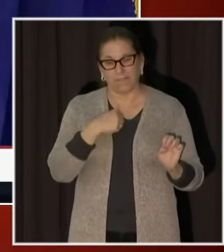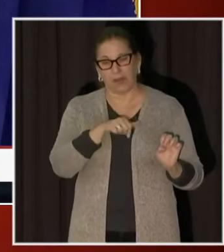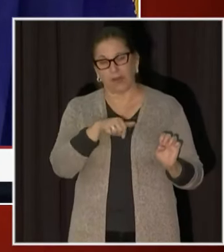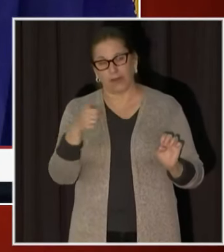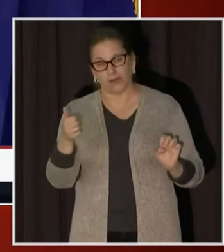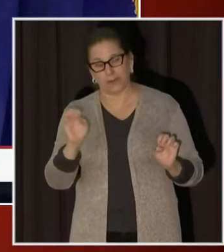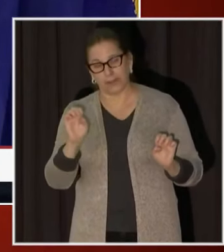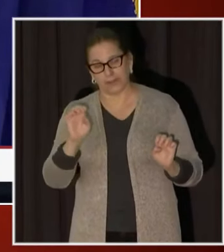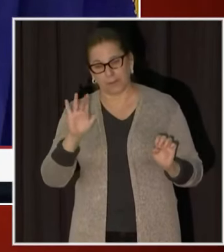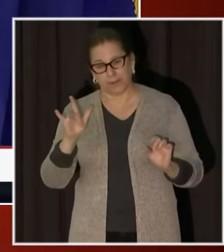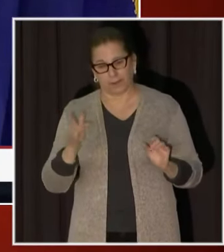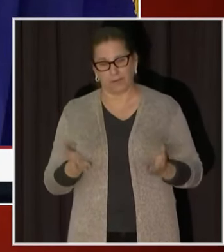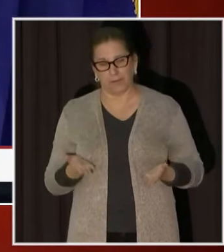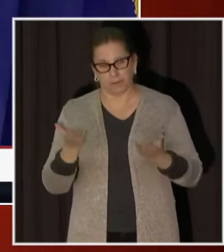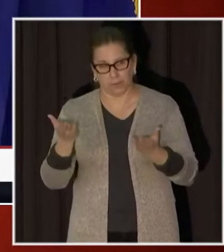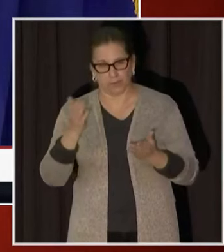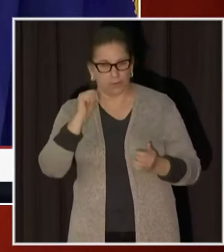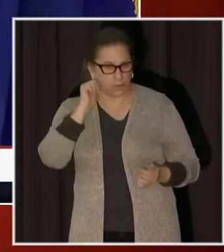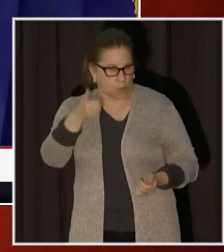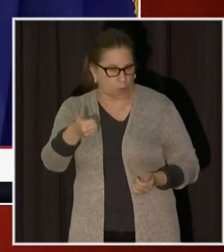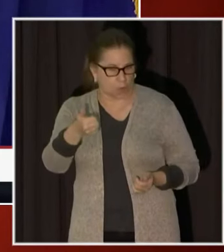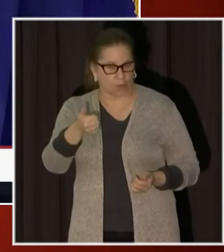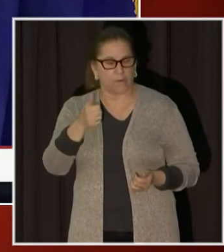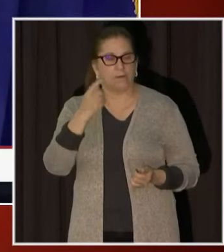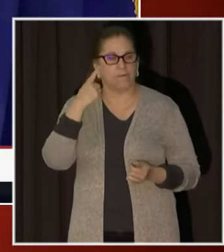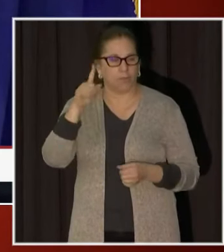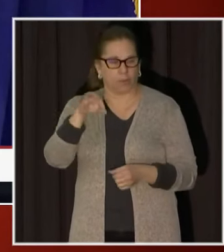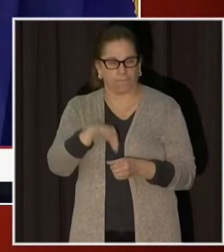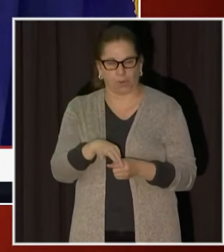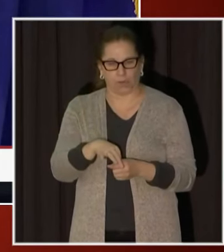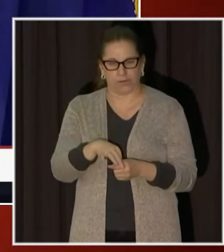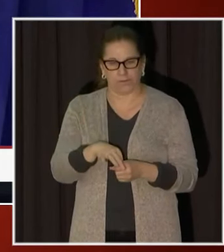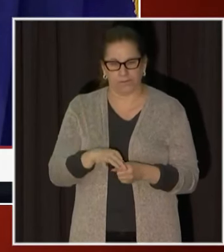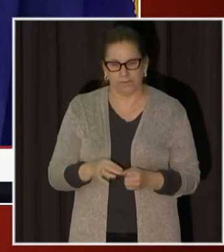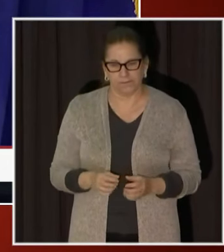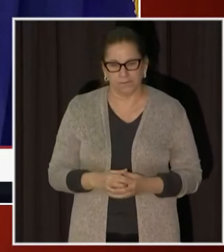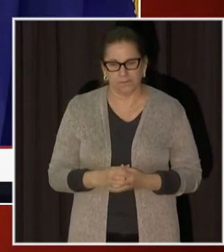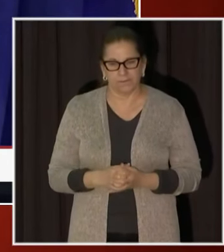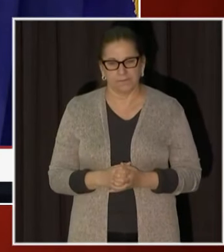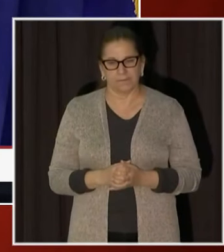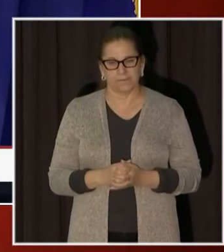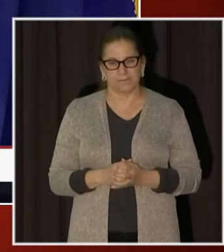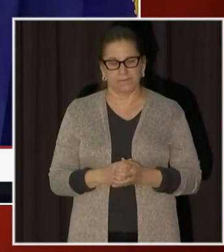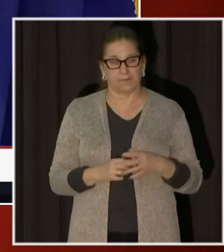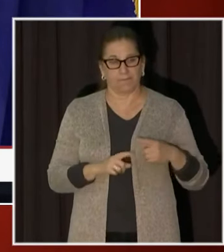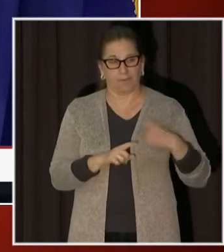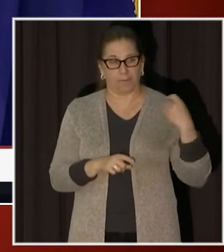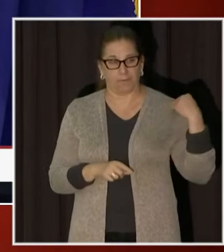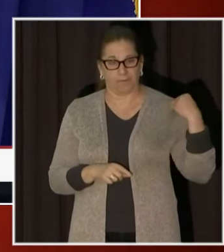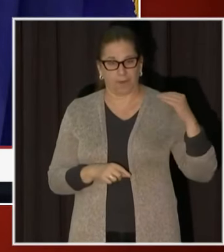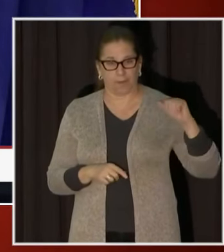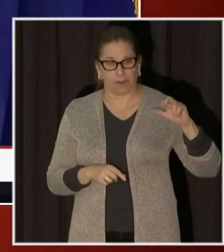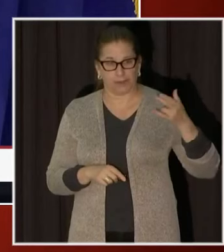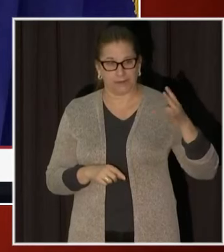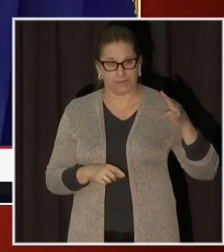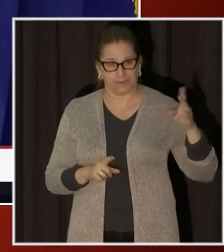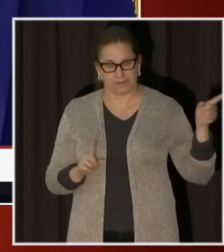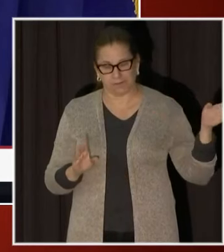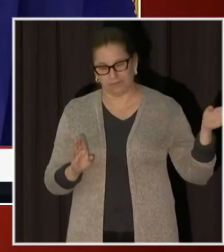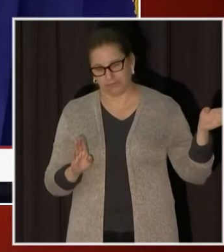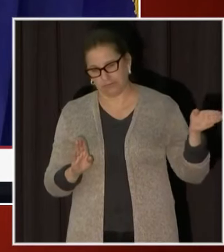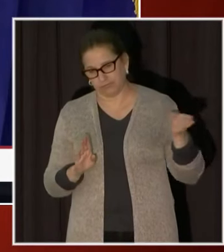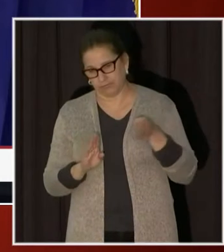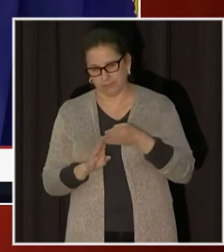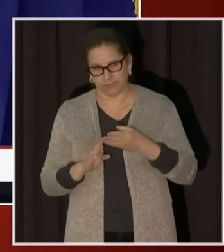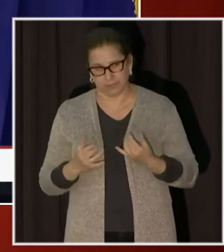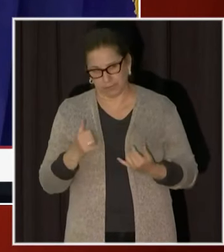considering tomorrow, as we've done at our previous meetings beginning on March 17th, that include a number of provisions. So the